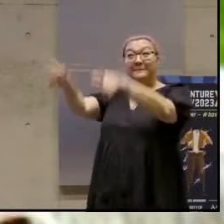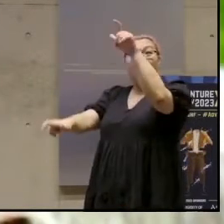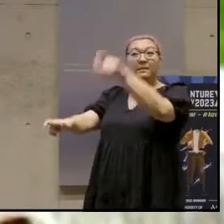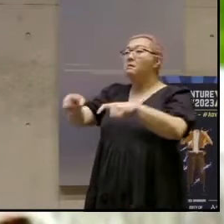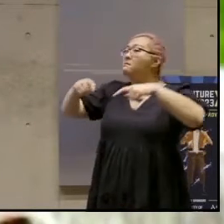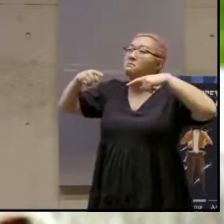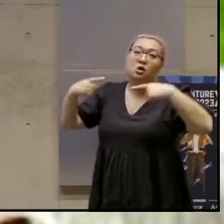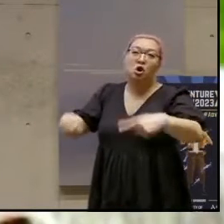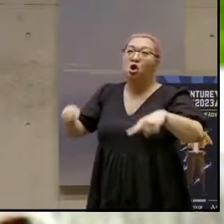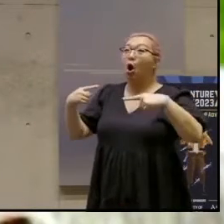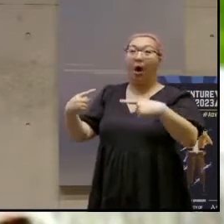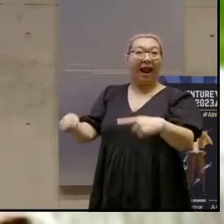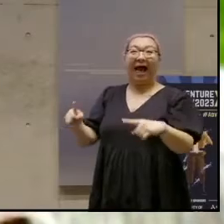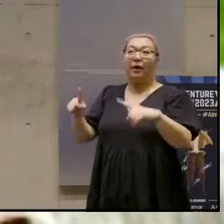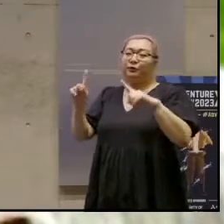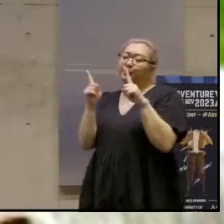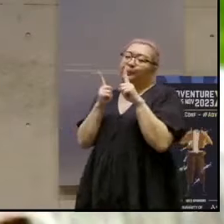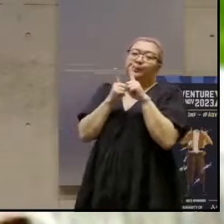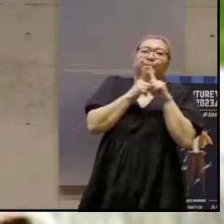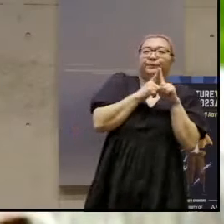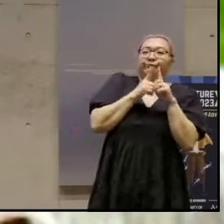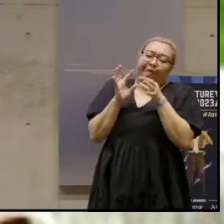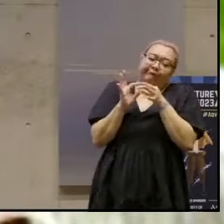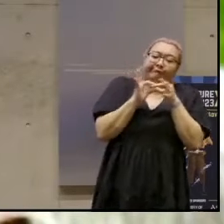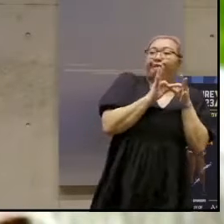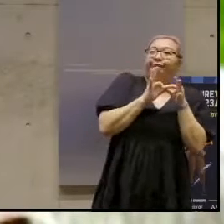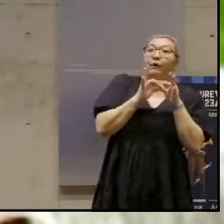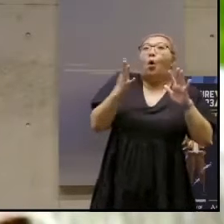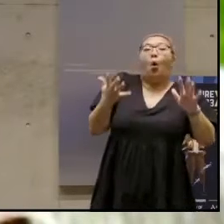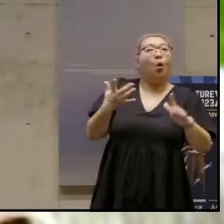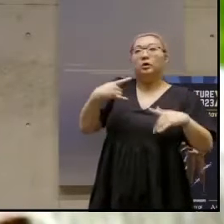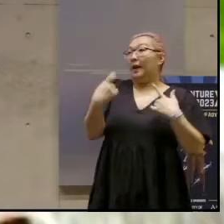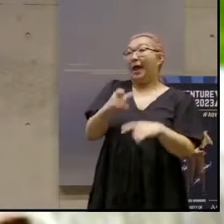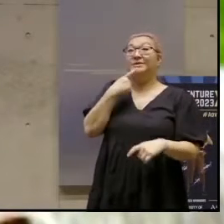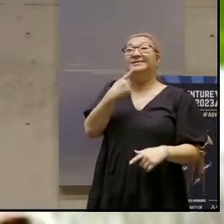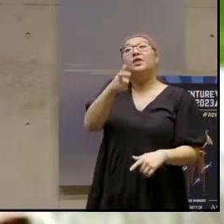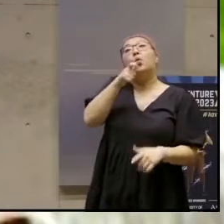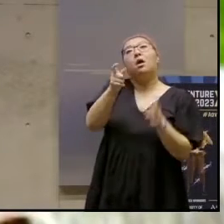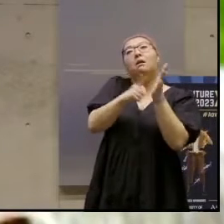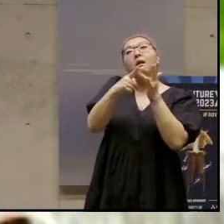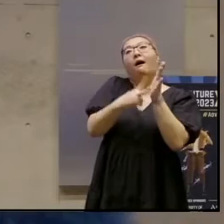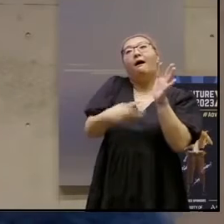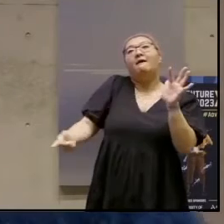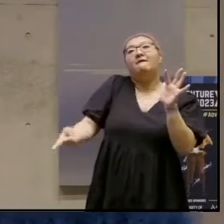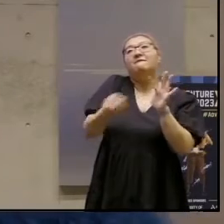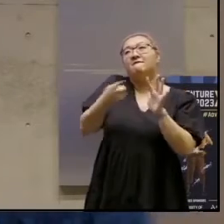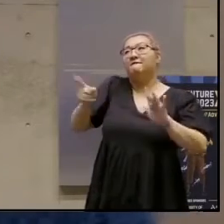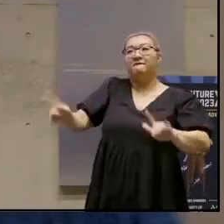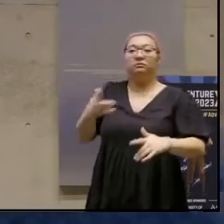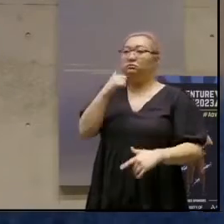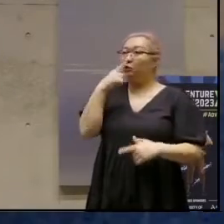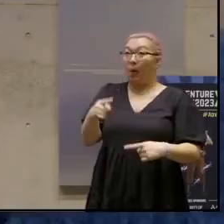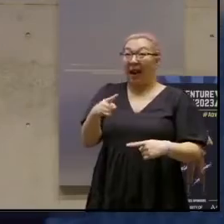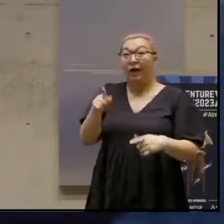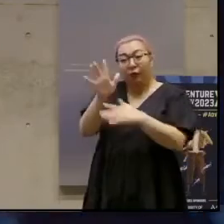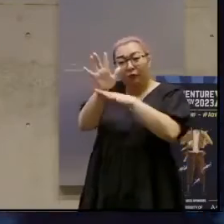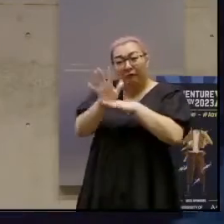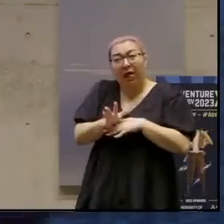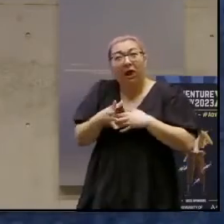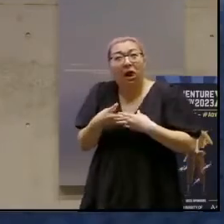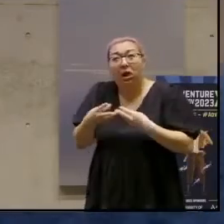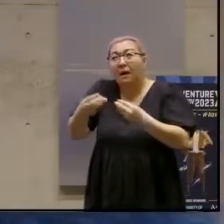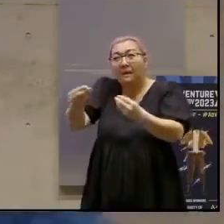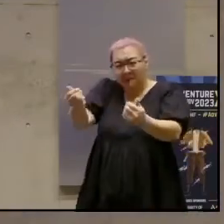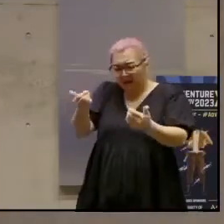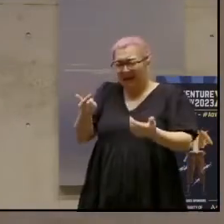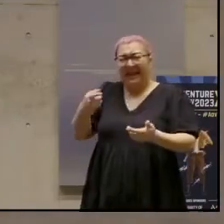the word love. Okay, so wait, what's that movie, right? Is it just a movie of frustration? Yes, and what it